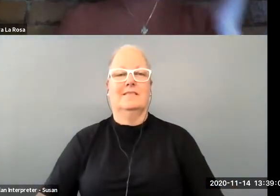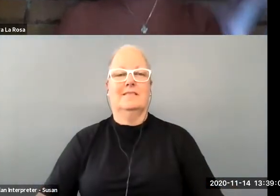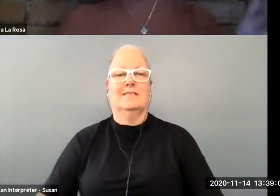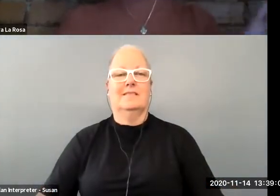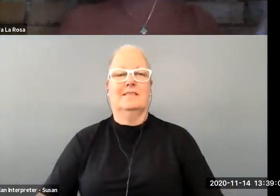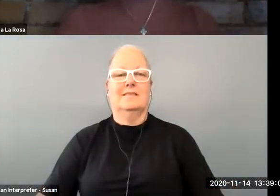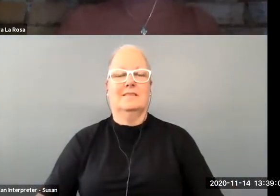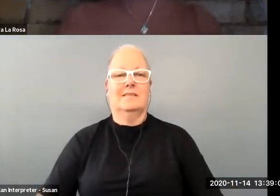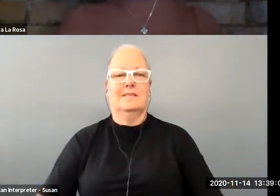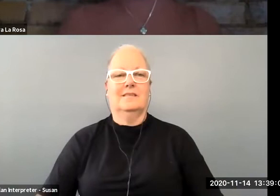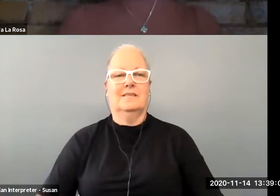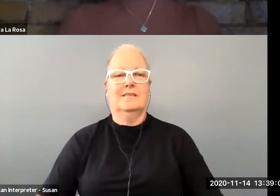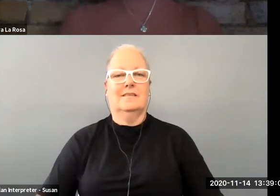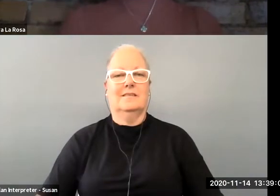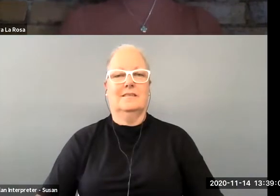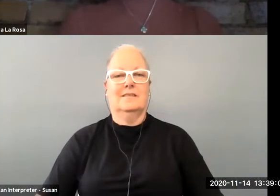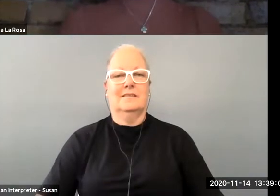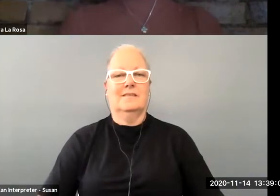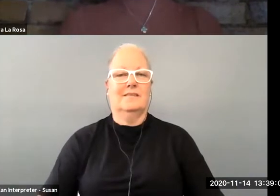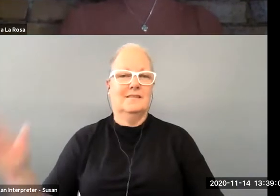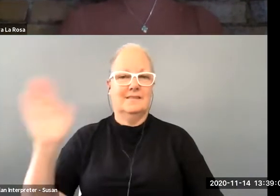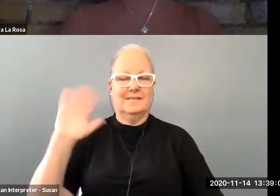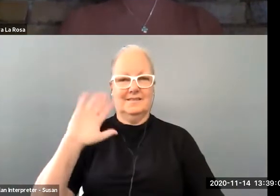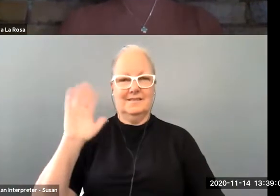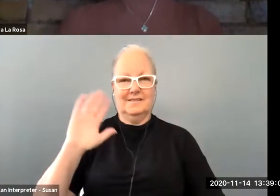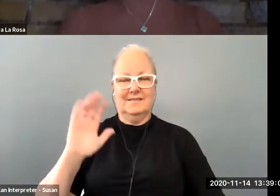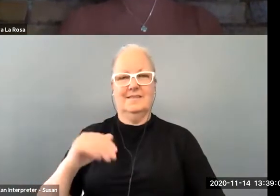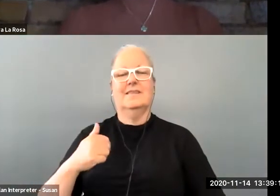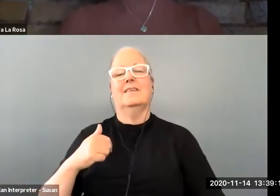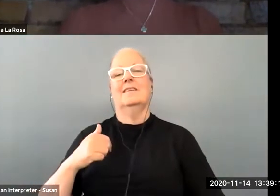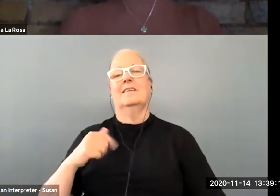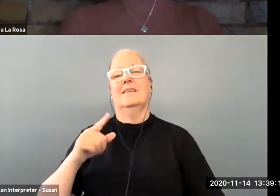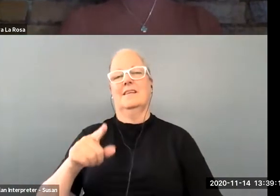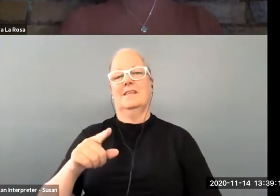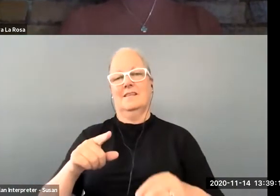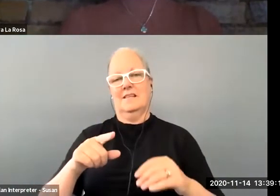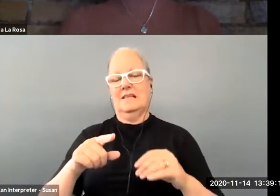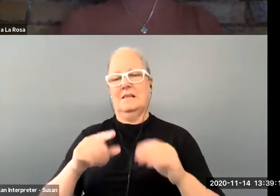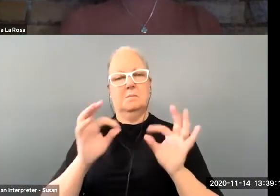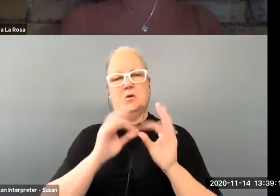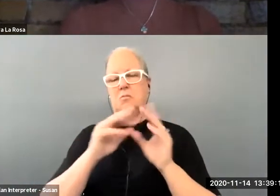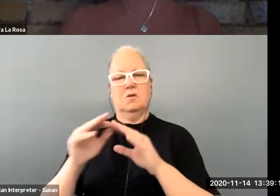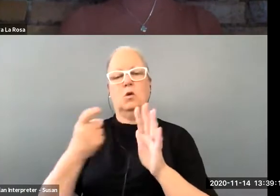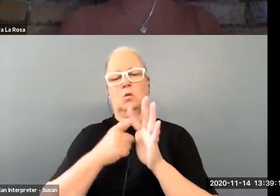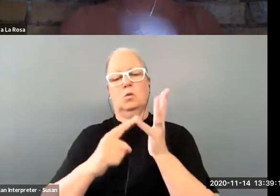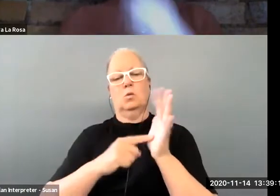something. Hi, I'm broadcasting from the unceded lands of the Bunwarang people of the Kulin